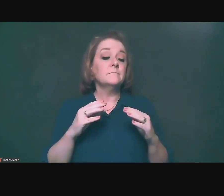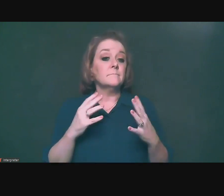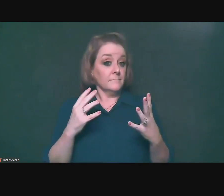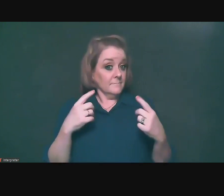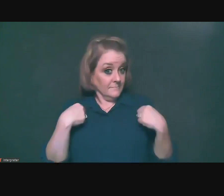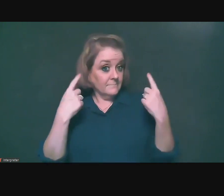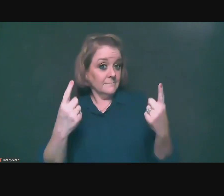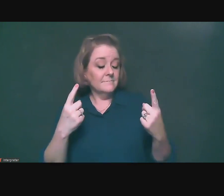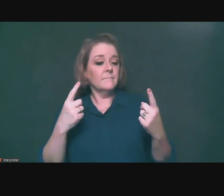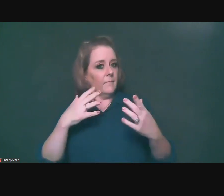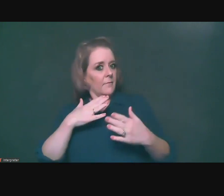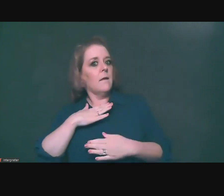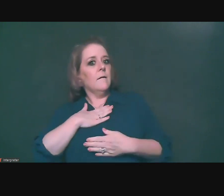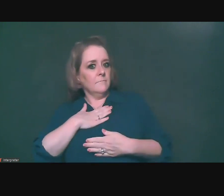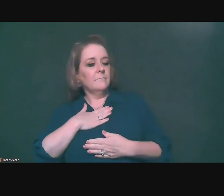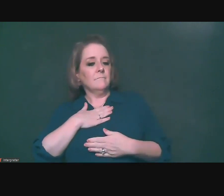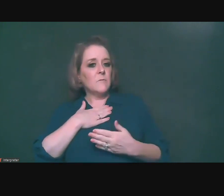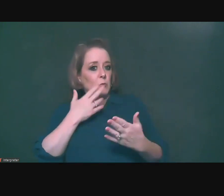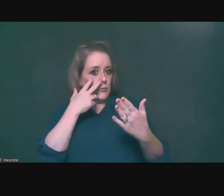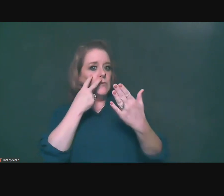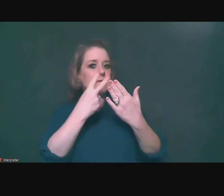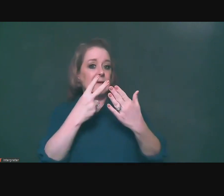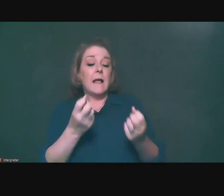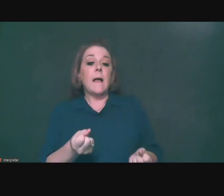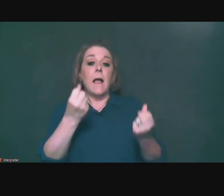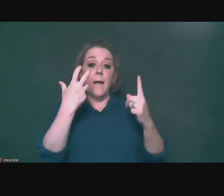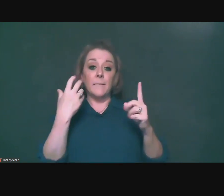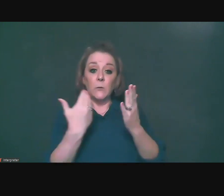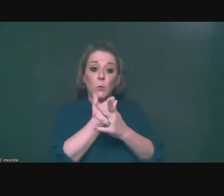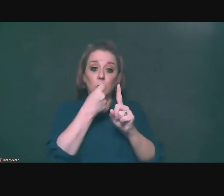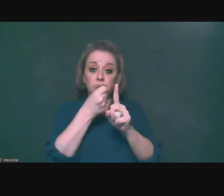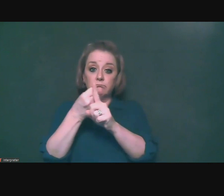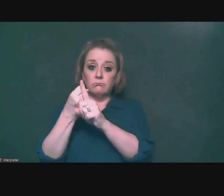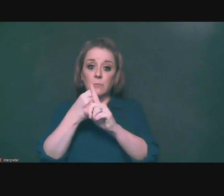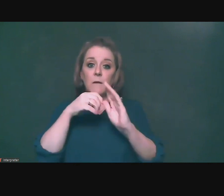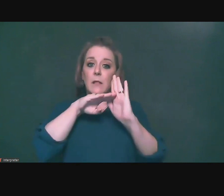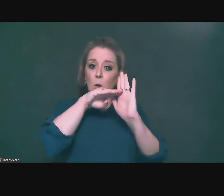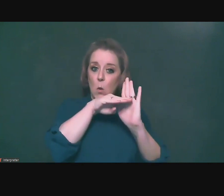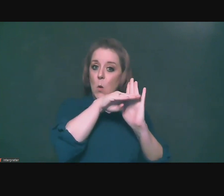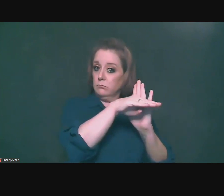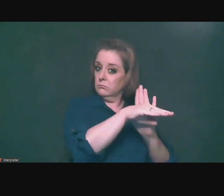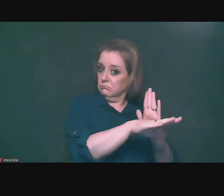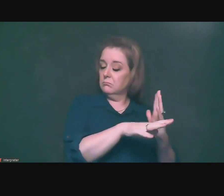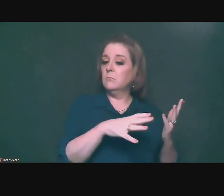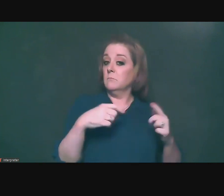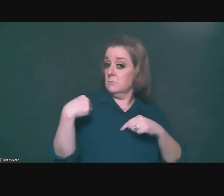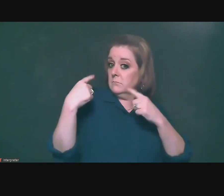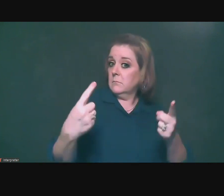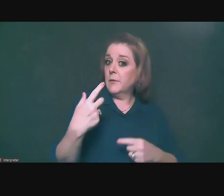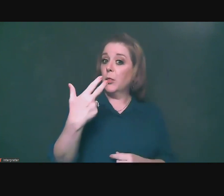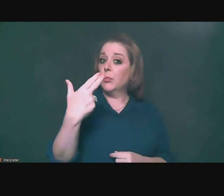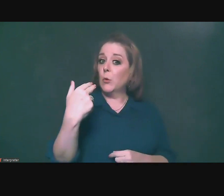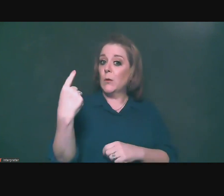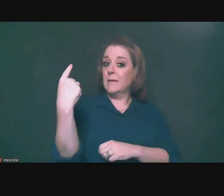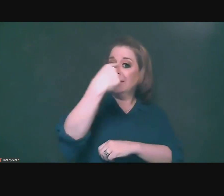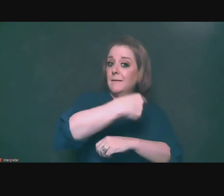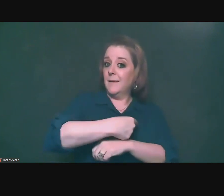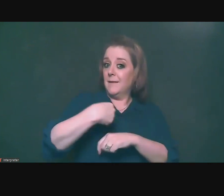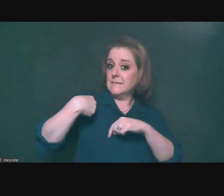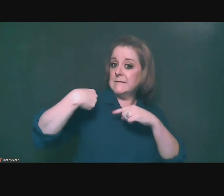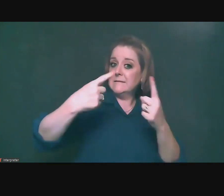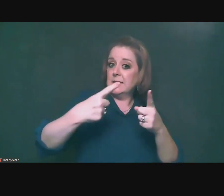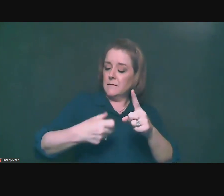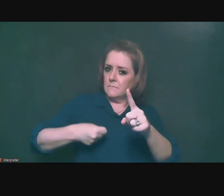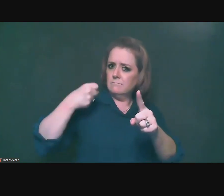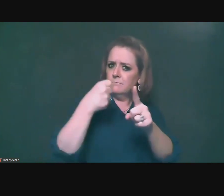see the number of cases remain low each day. It has been 13 days since we have reported more than 10 cases in one